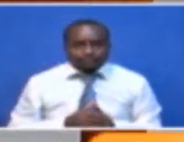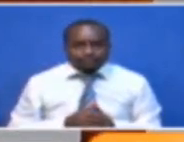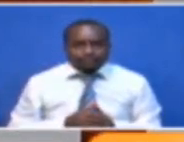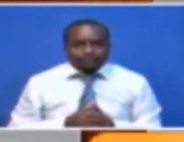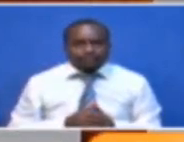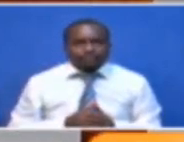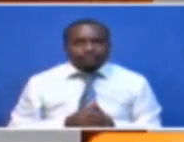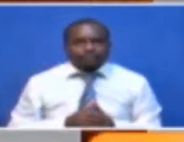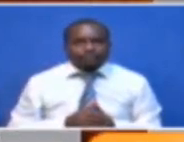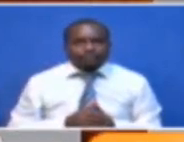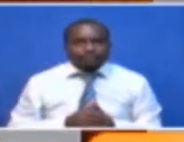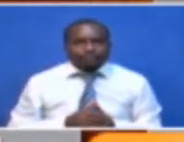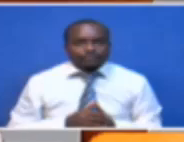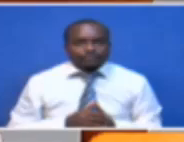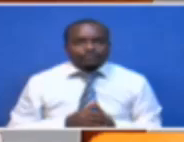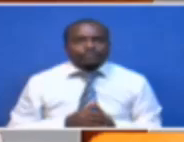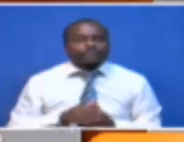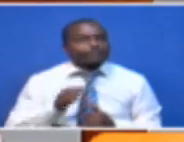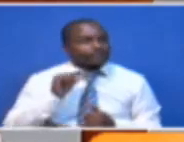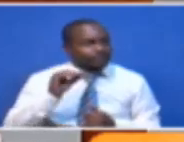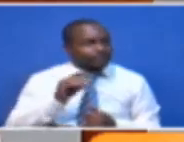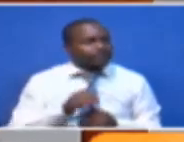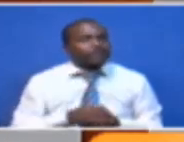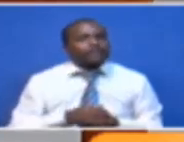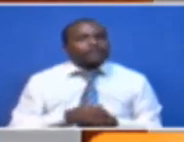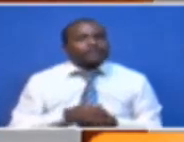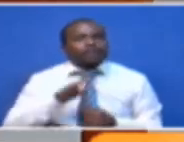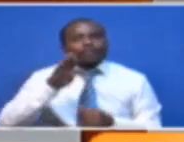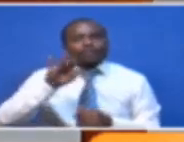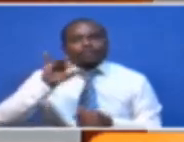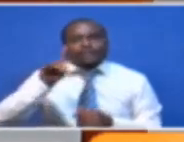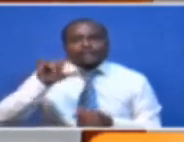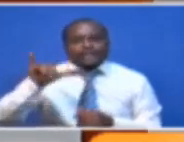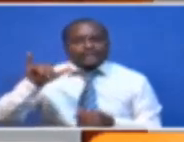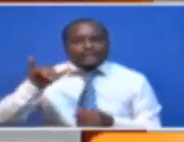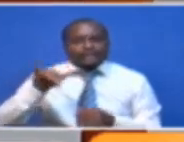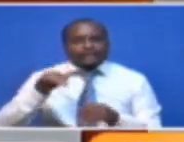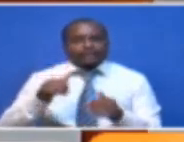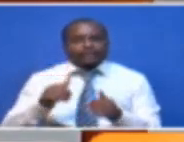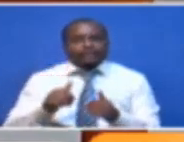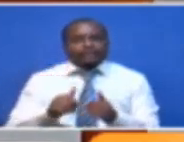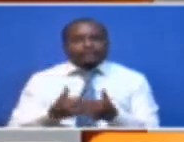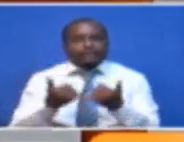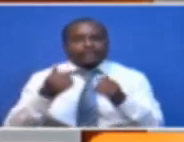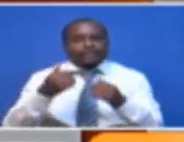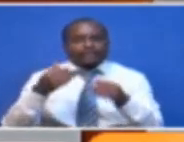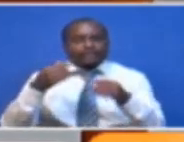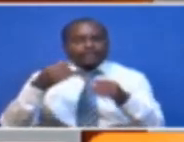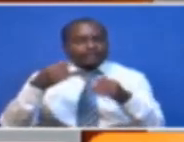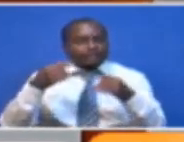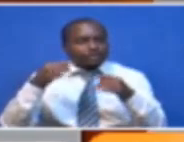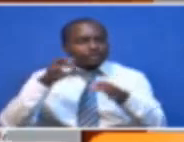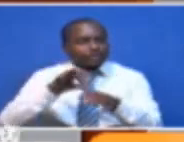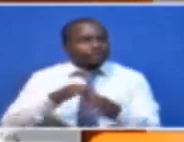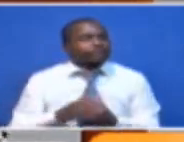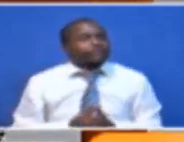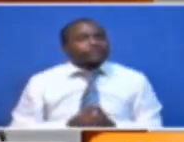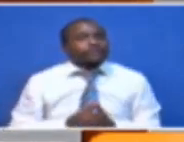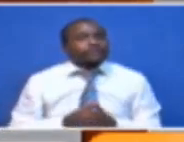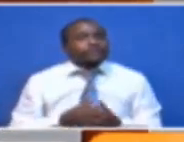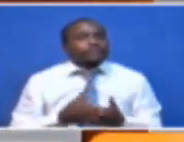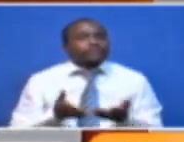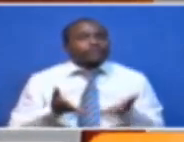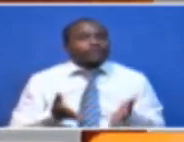Yes, of the Bradley effect. Correct. Know? In elections. In elections, yes. Thank you. So, I want to tell